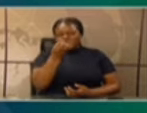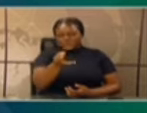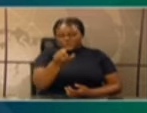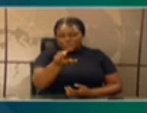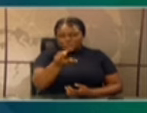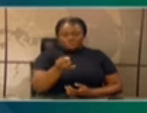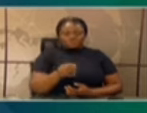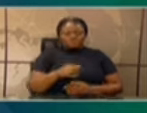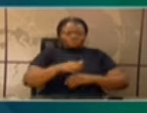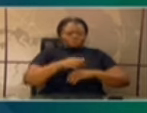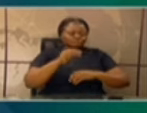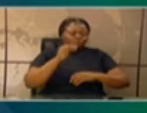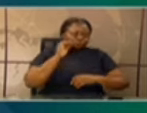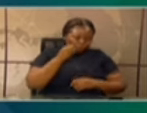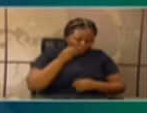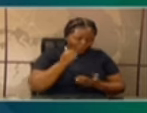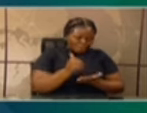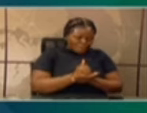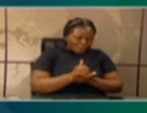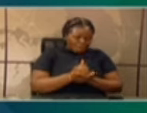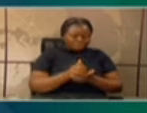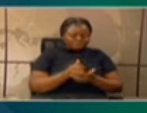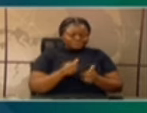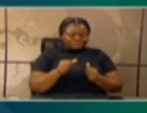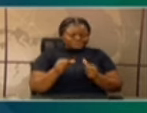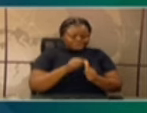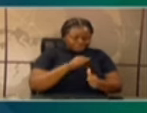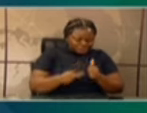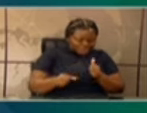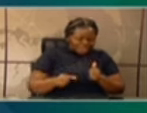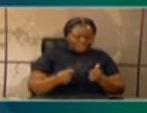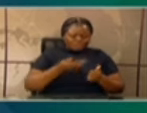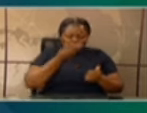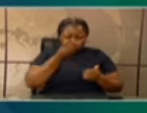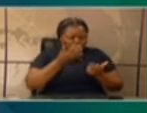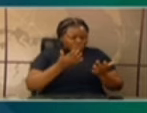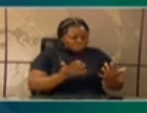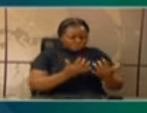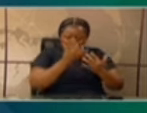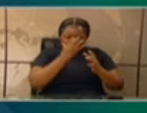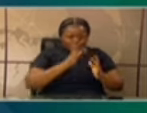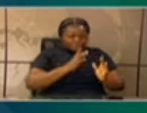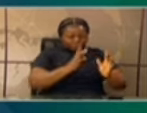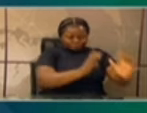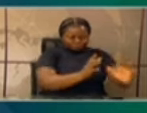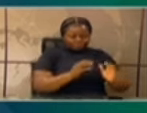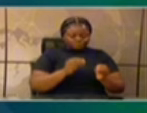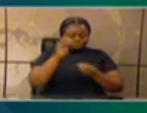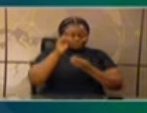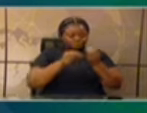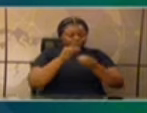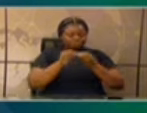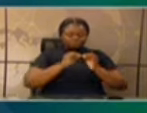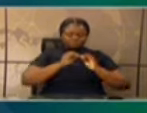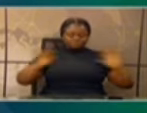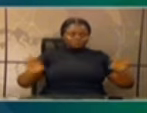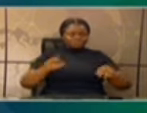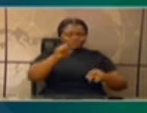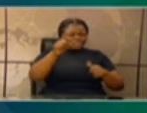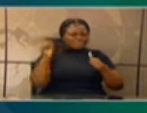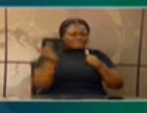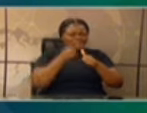meko, ni nyadua, tomatoes. A woman, to kwedu uno, to den chain. They heard you ready to come